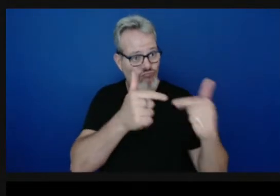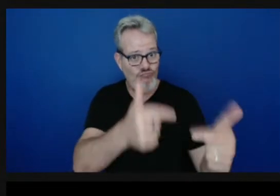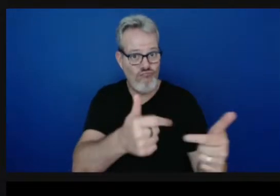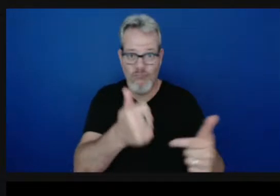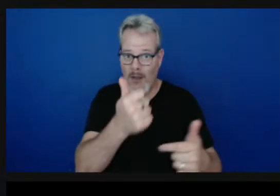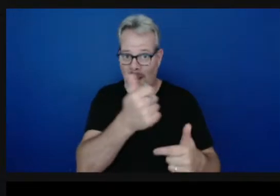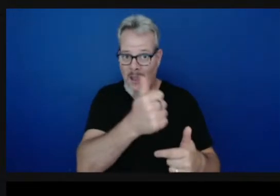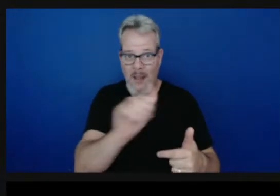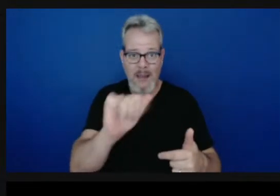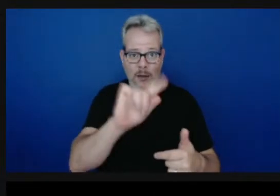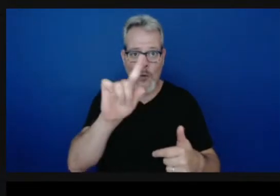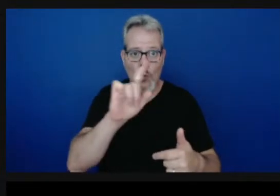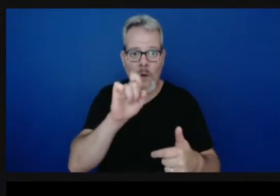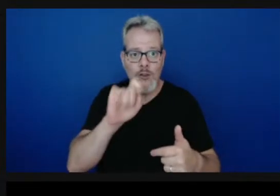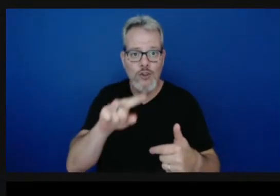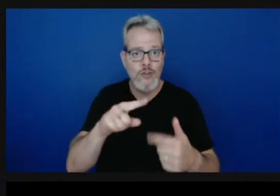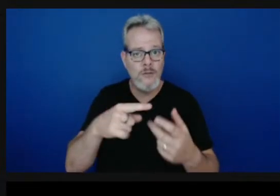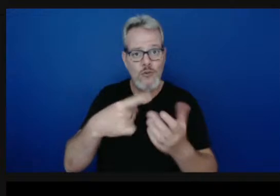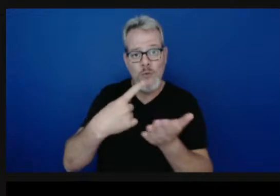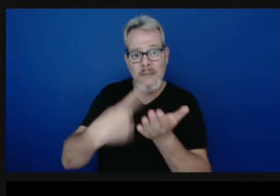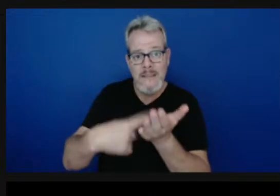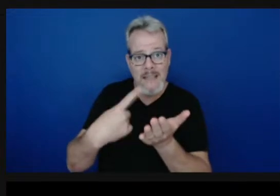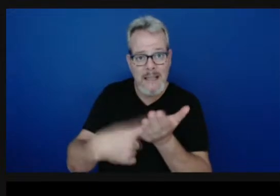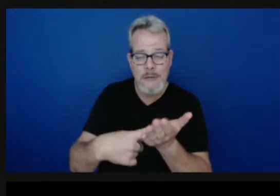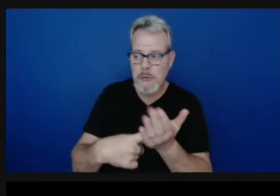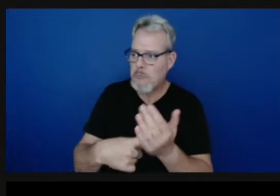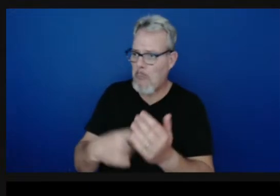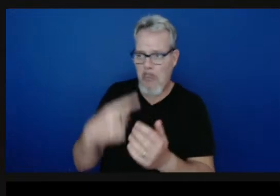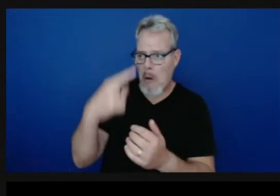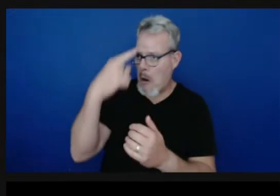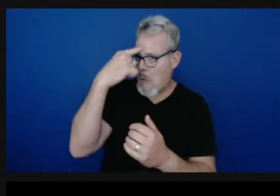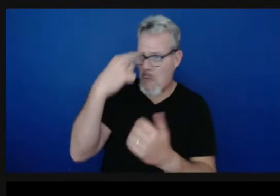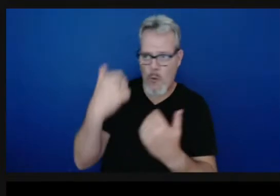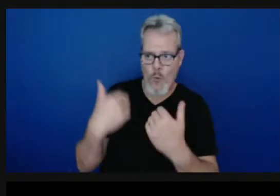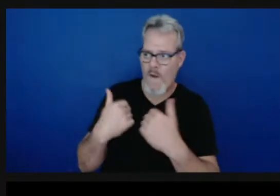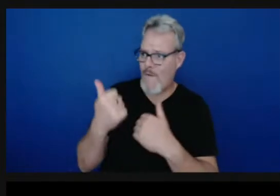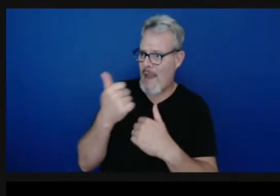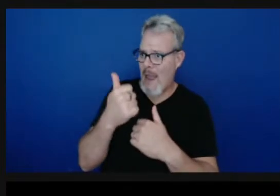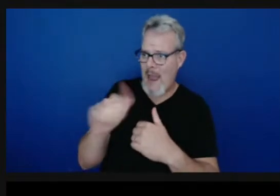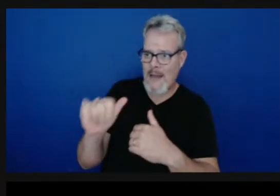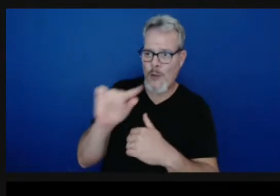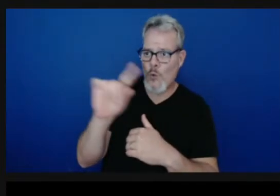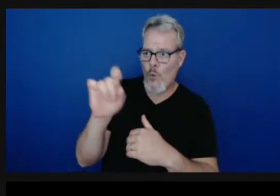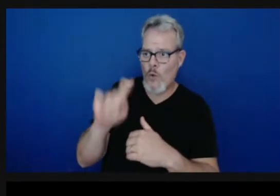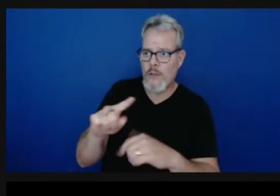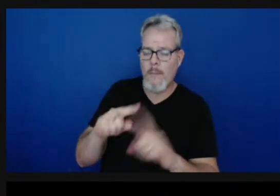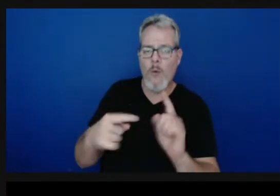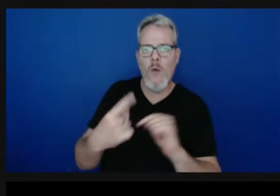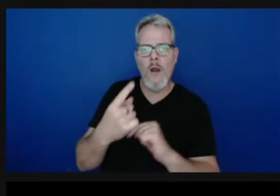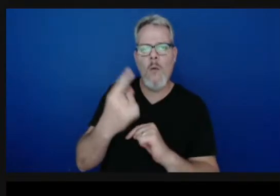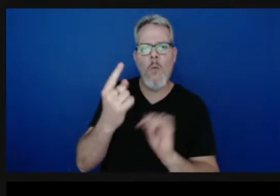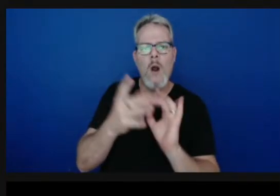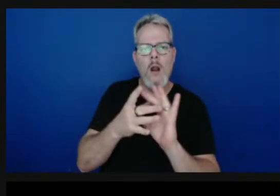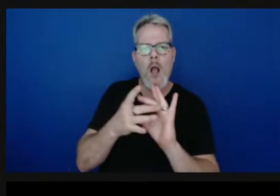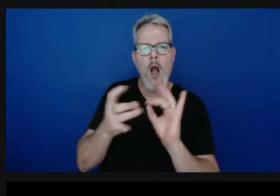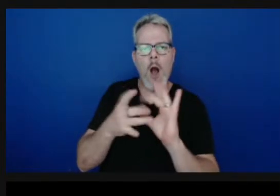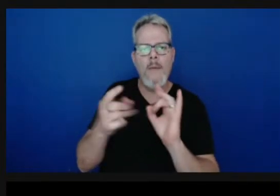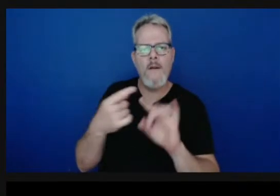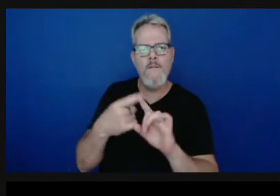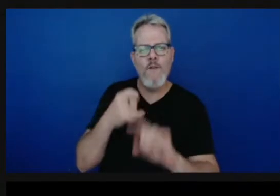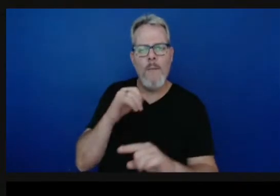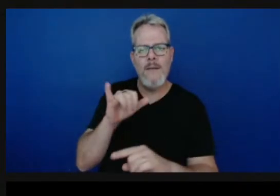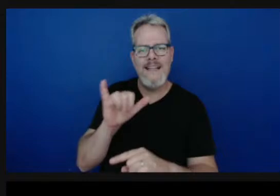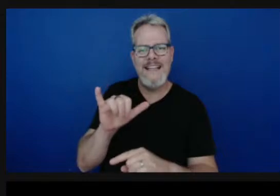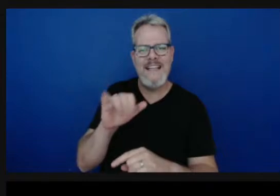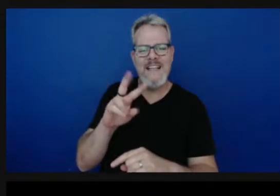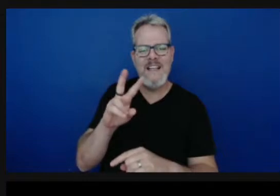discussion. I don't think there was any questions. There was a comment from Yvonne about going out to the